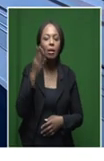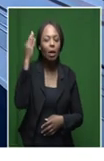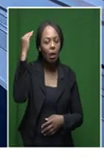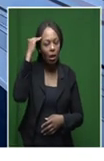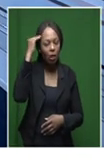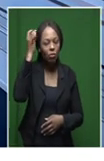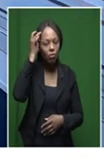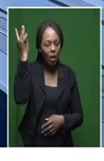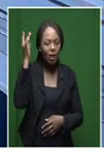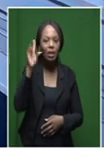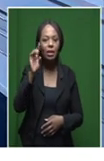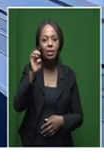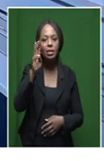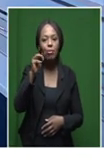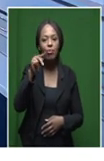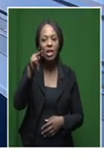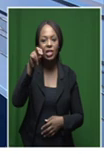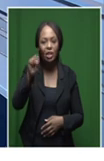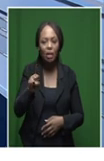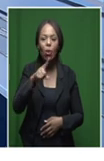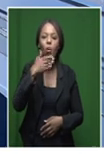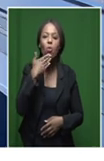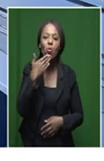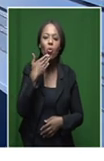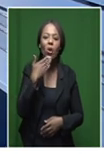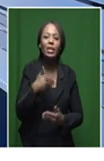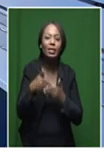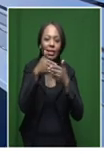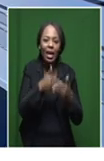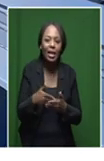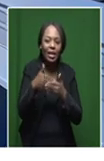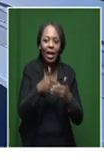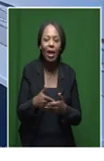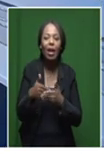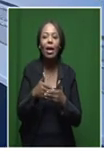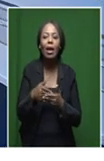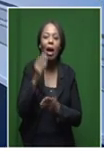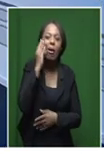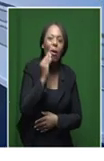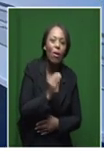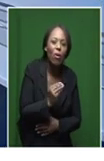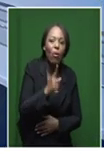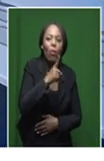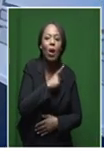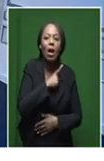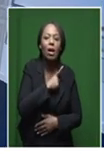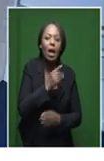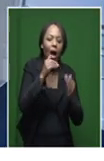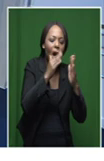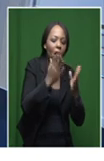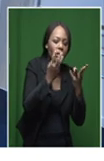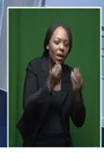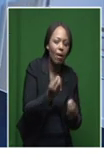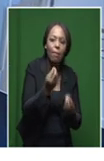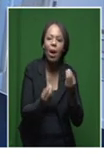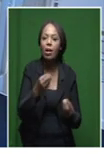of these people. It's quite difficult, I think, towards the end of your life when, you have a house that you live in, but the kids are all gone at this point